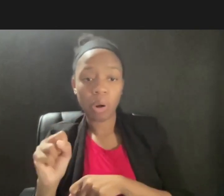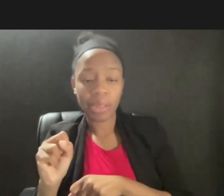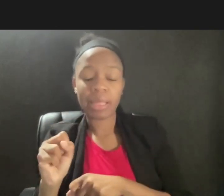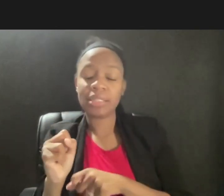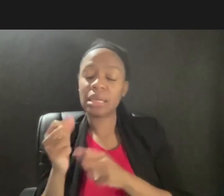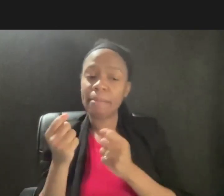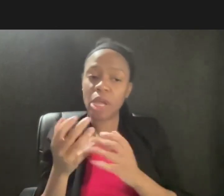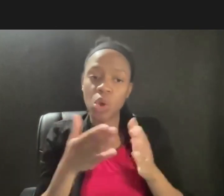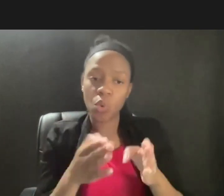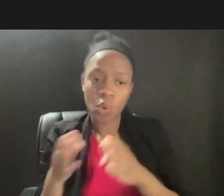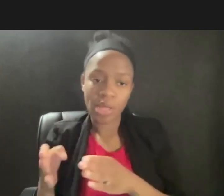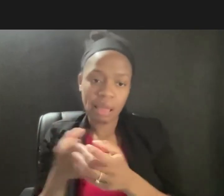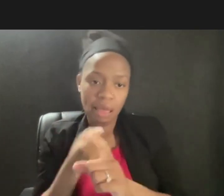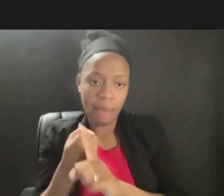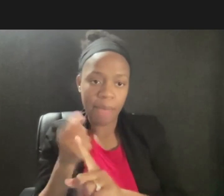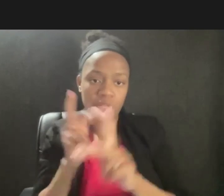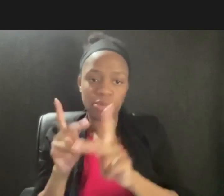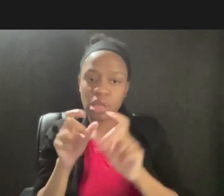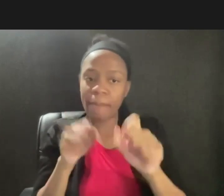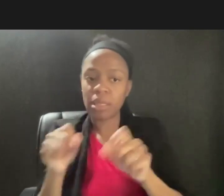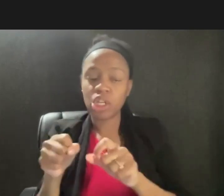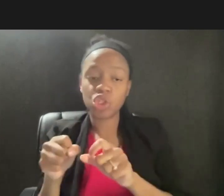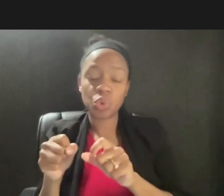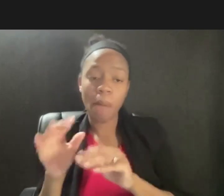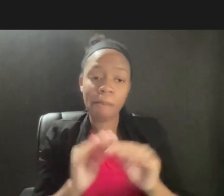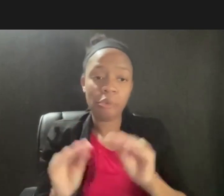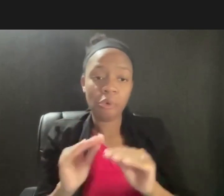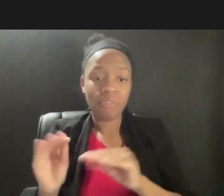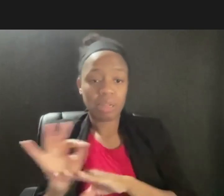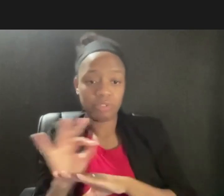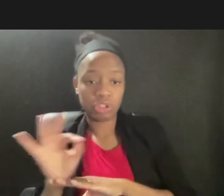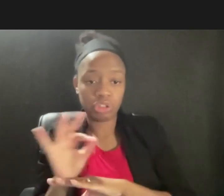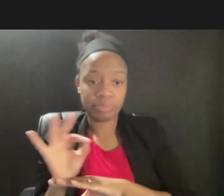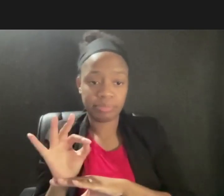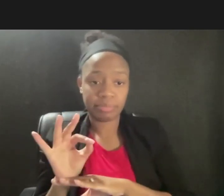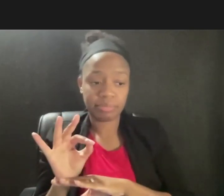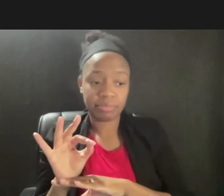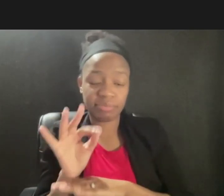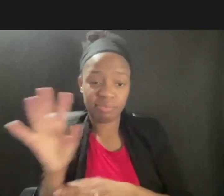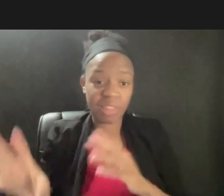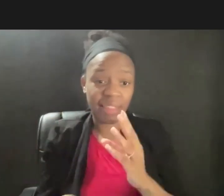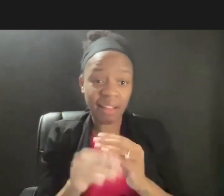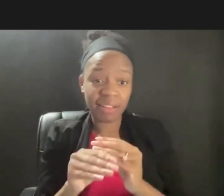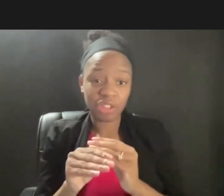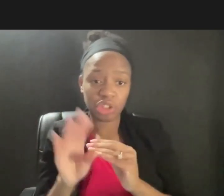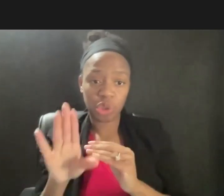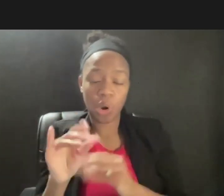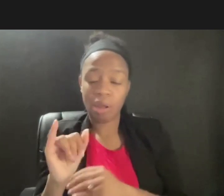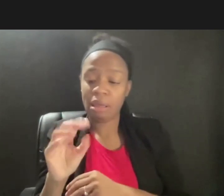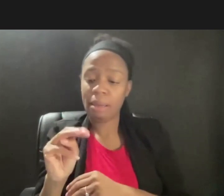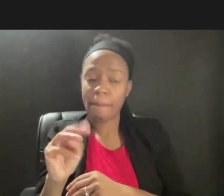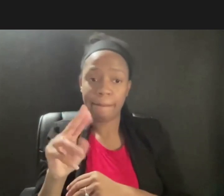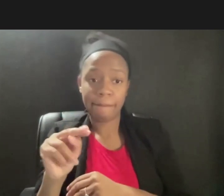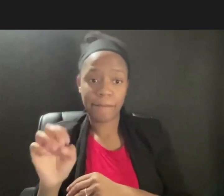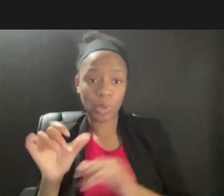to move and function. In addition to that, with your immune system working